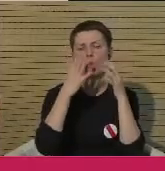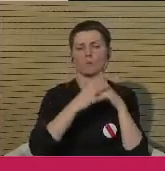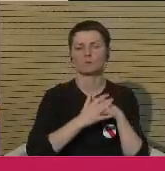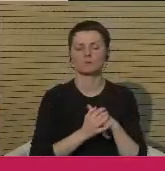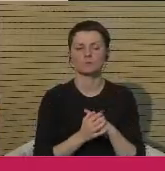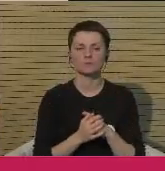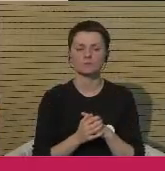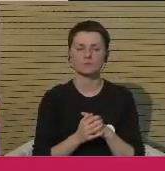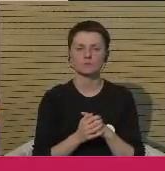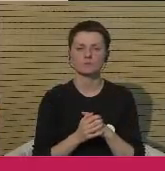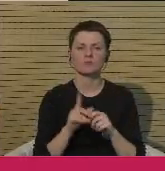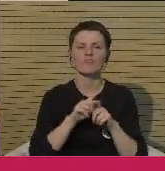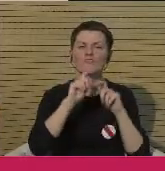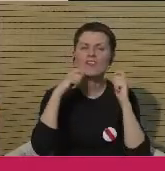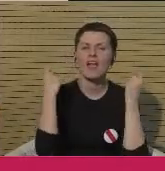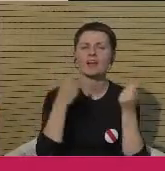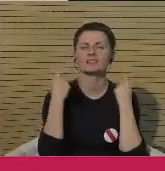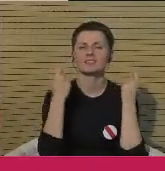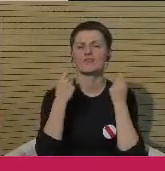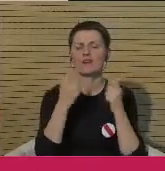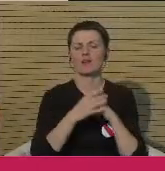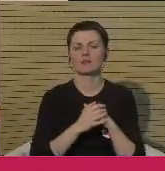to forlorn